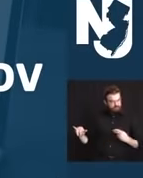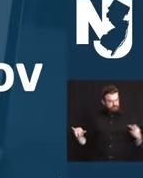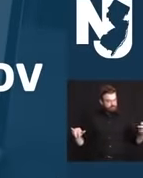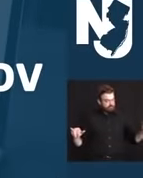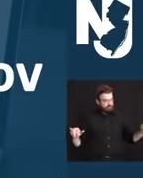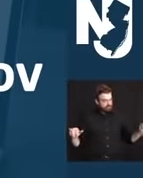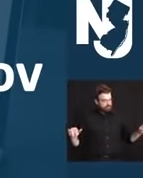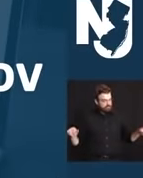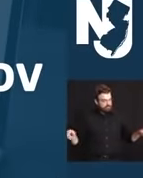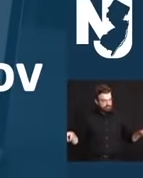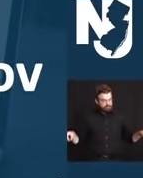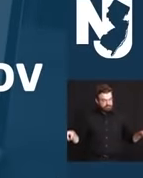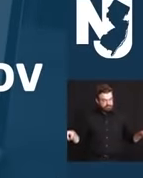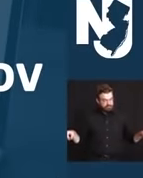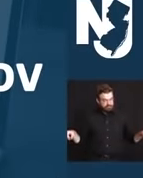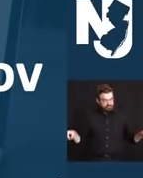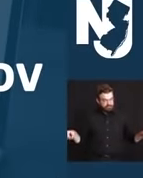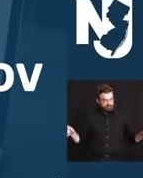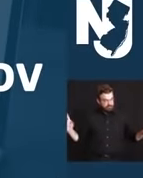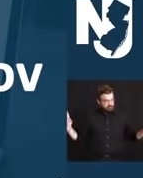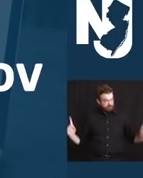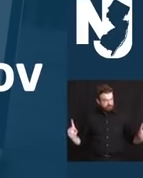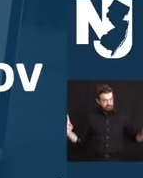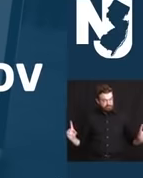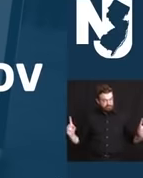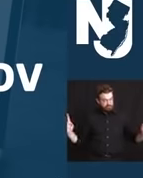press conference since the pandemic began.